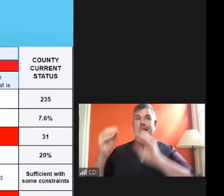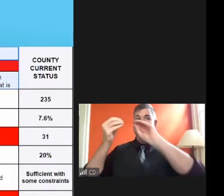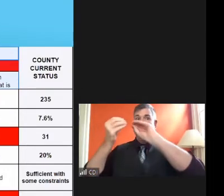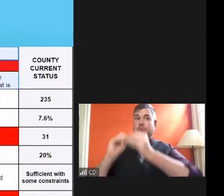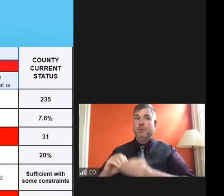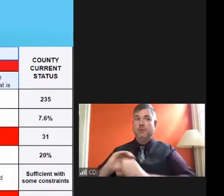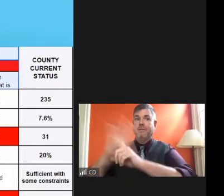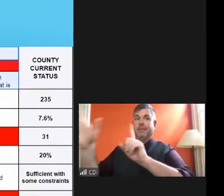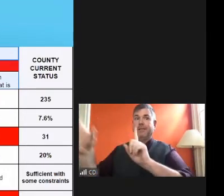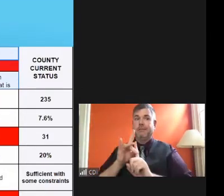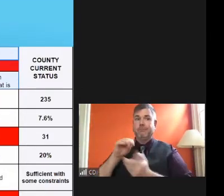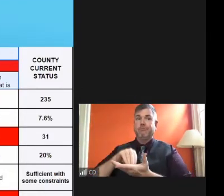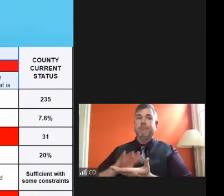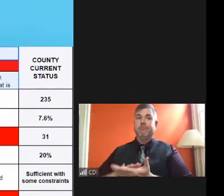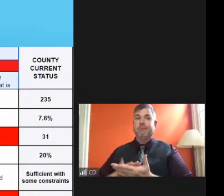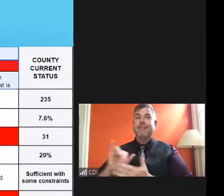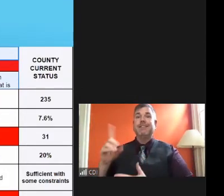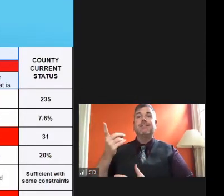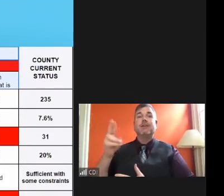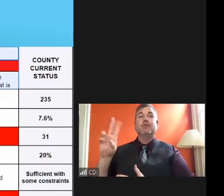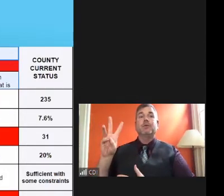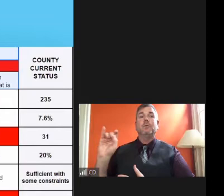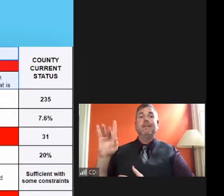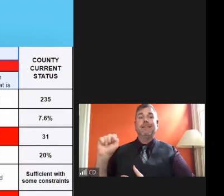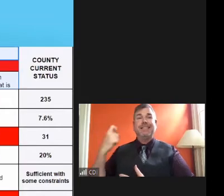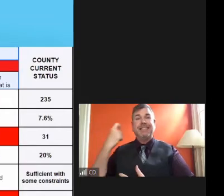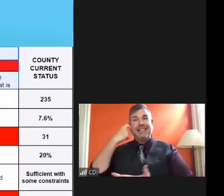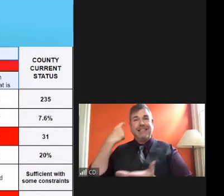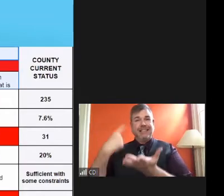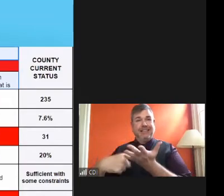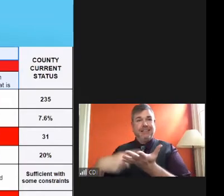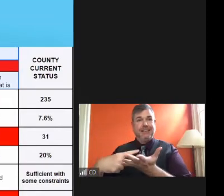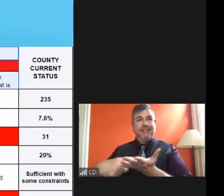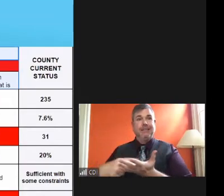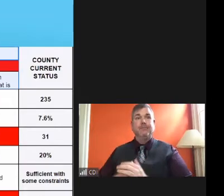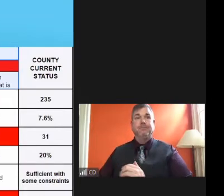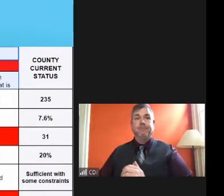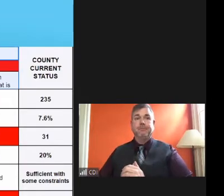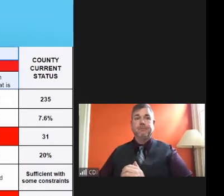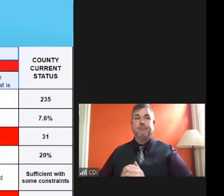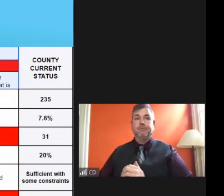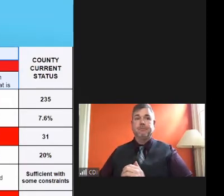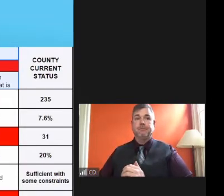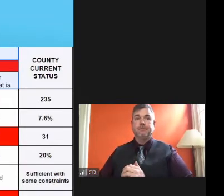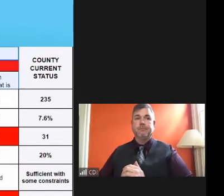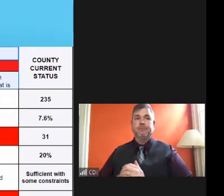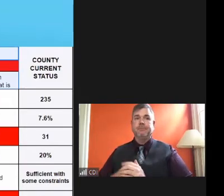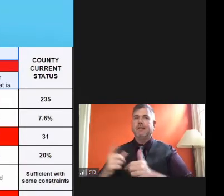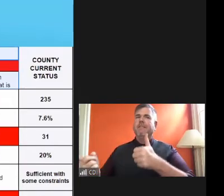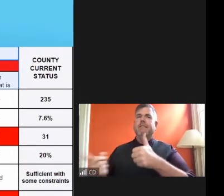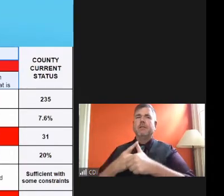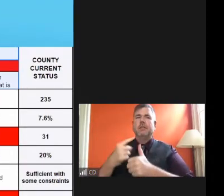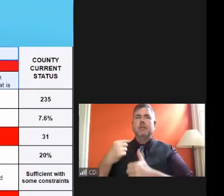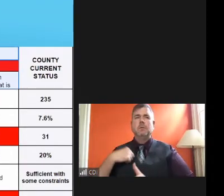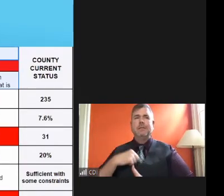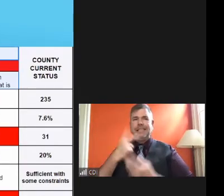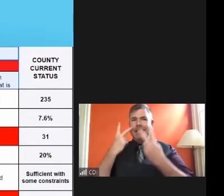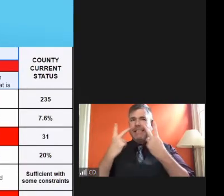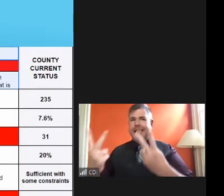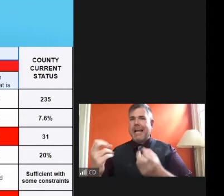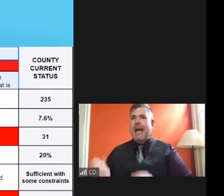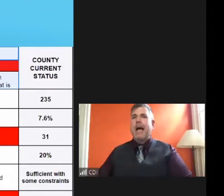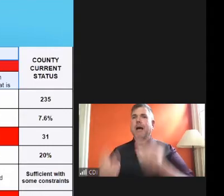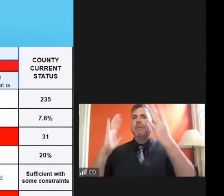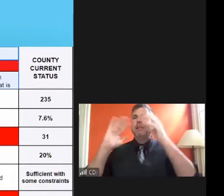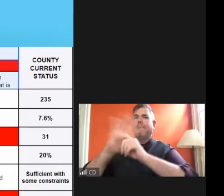them initially. I think we're really looking at the number of cases that we've had per 100,000 over the last 14 days. And that's